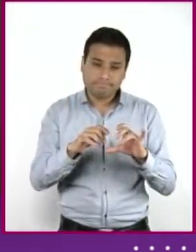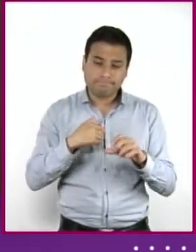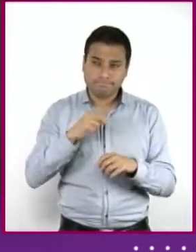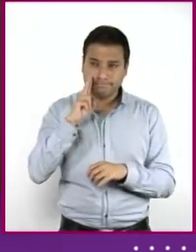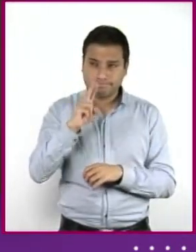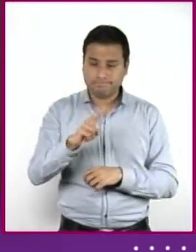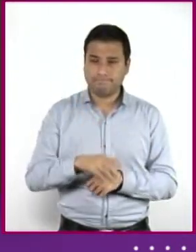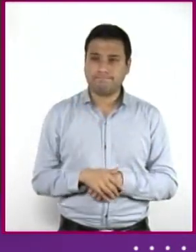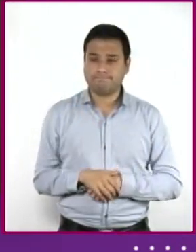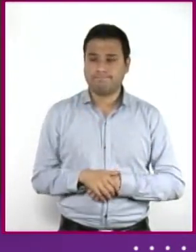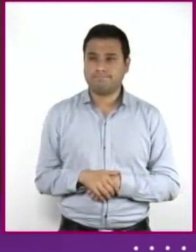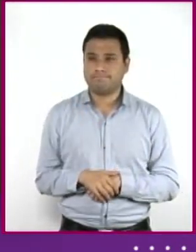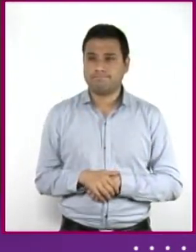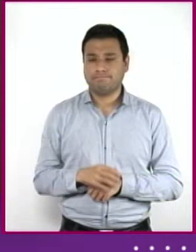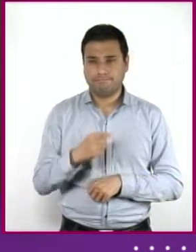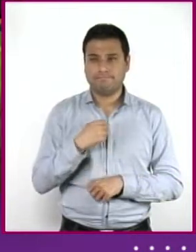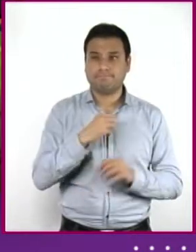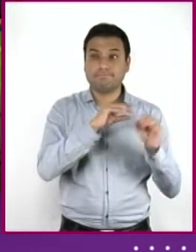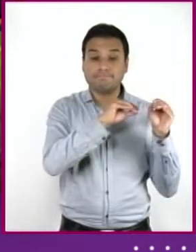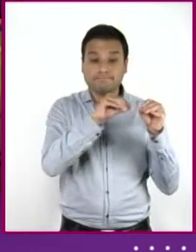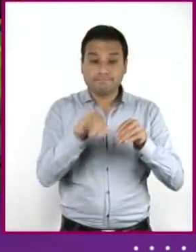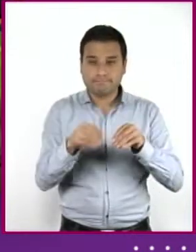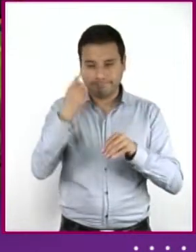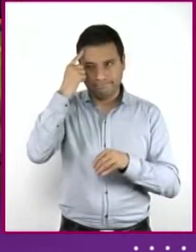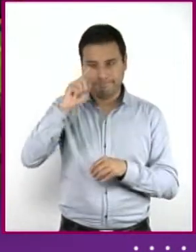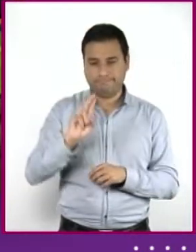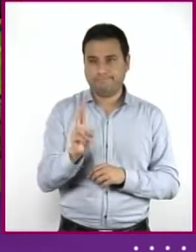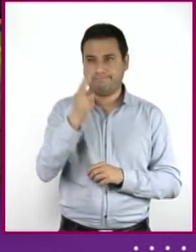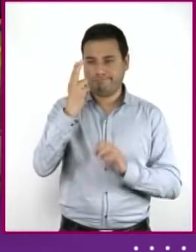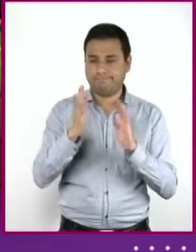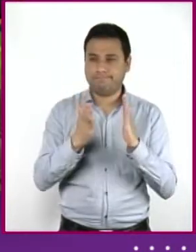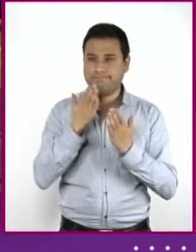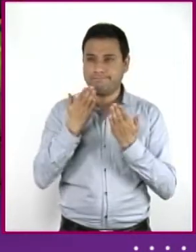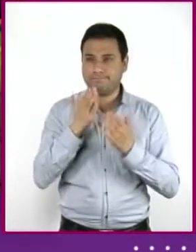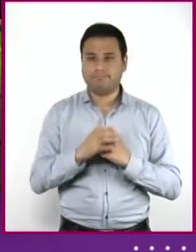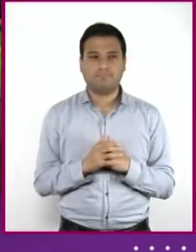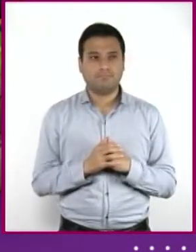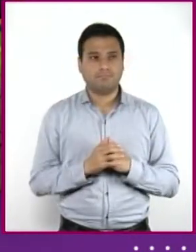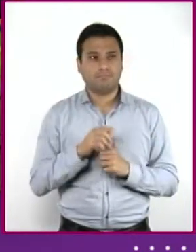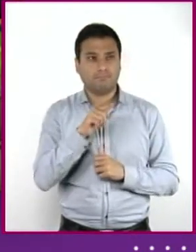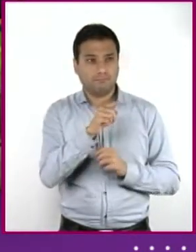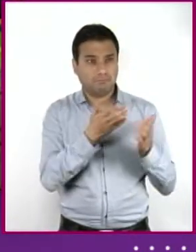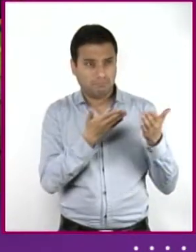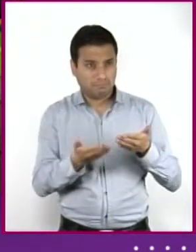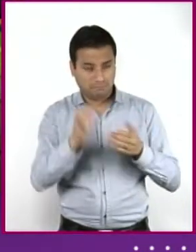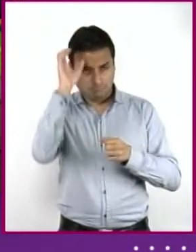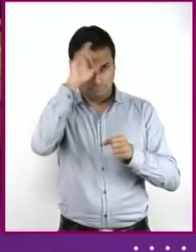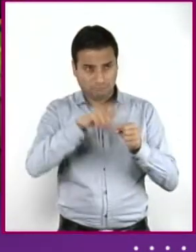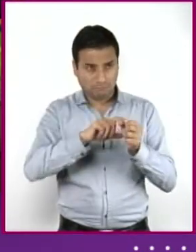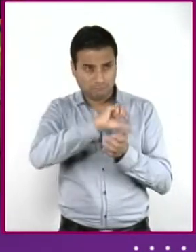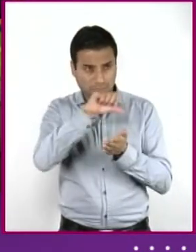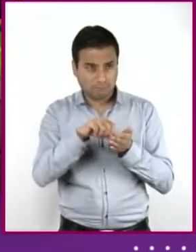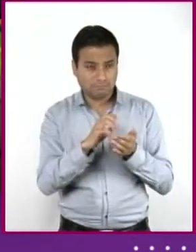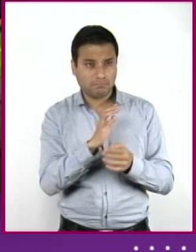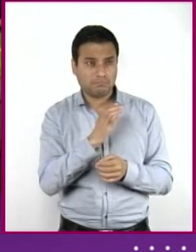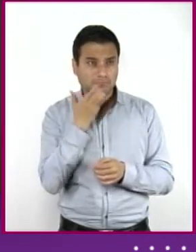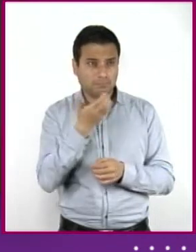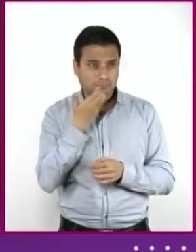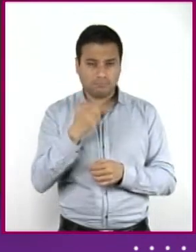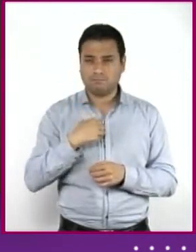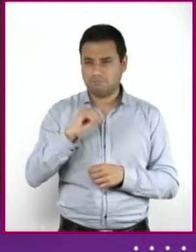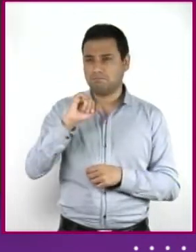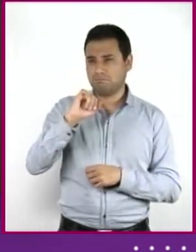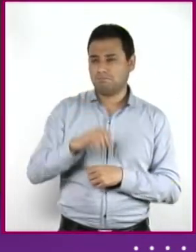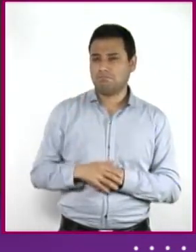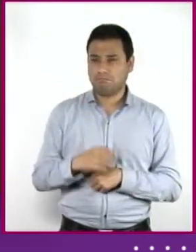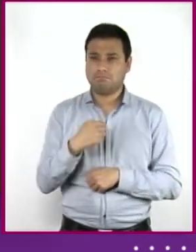year ago, I moved here to attend the university. Do you come to the cultural center often? Yes, I teach English